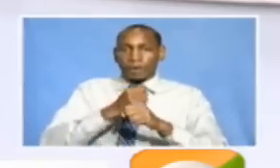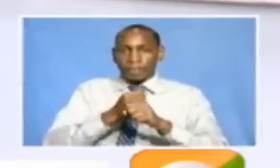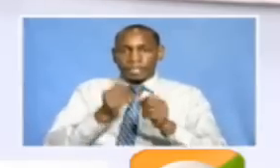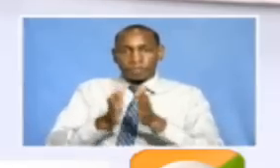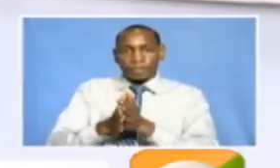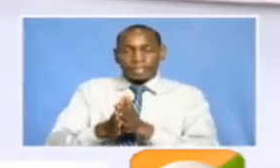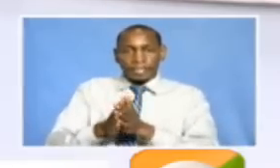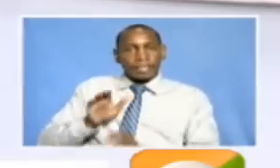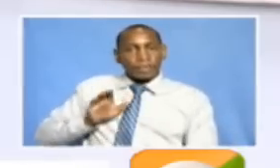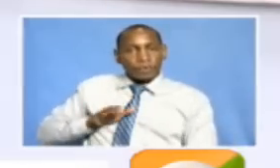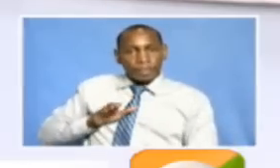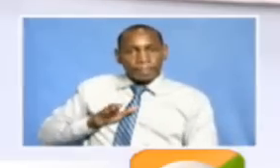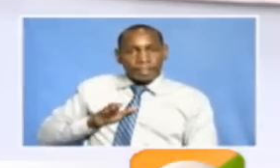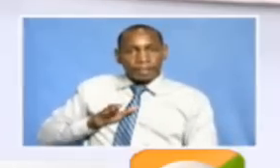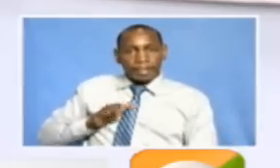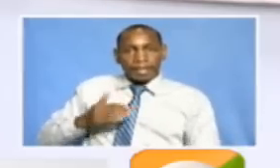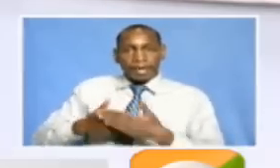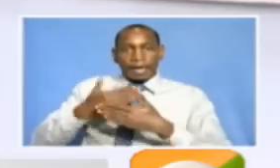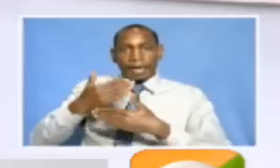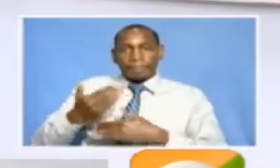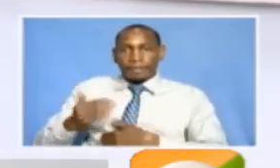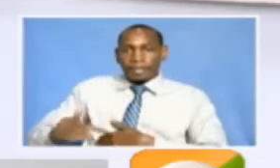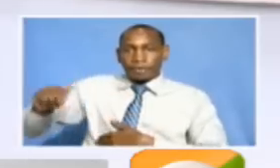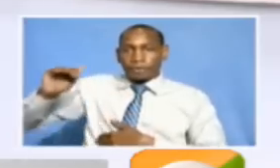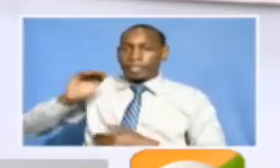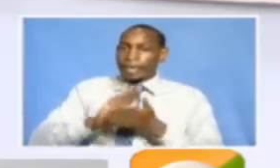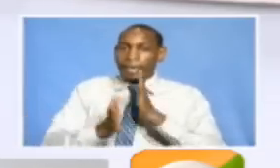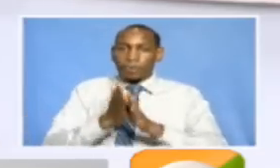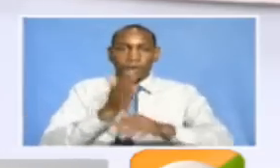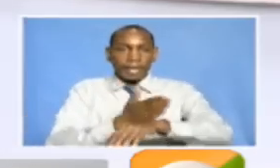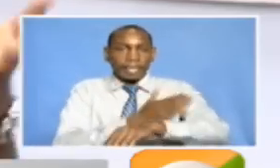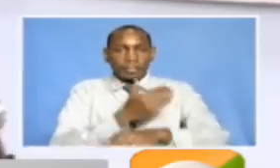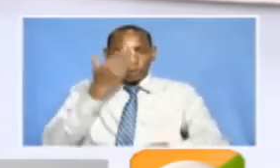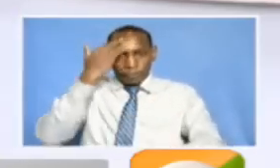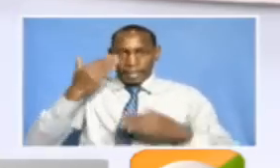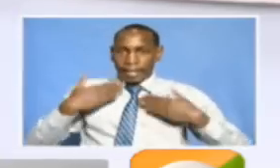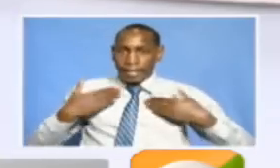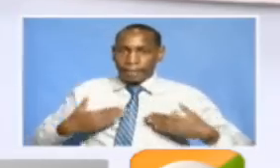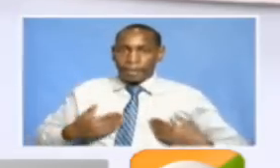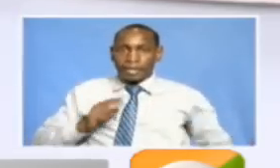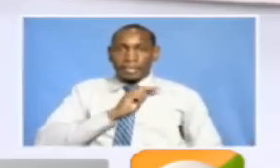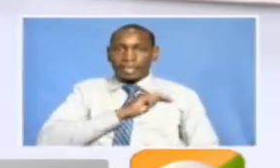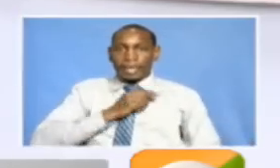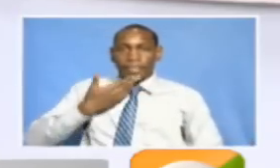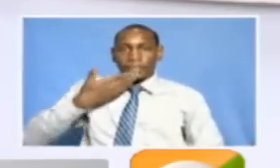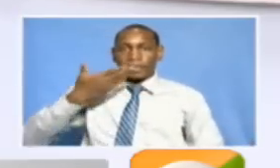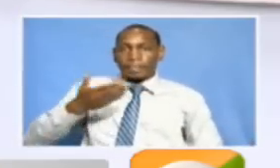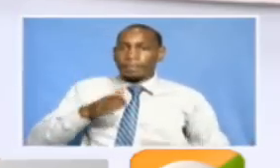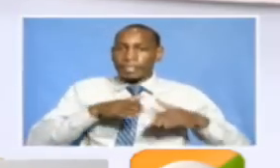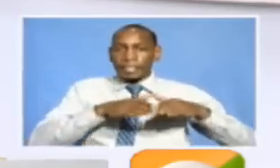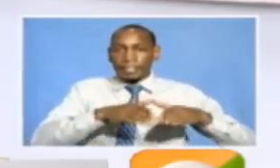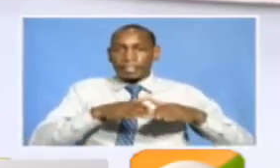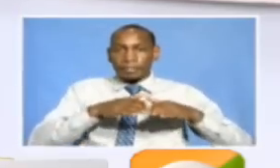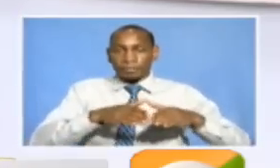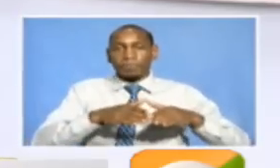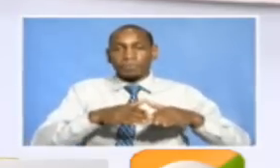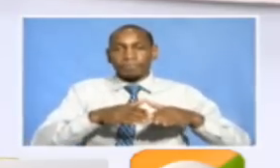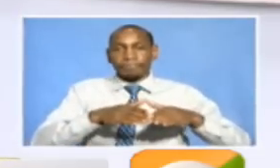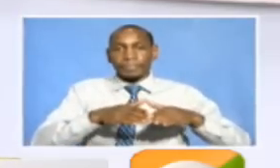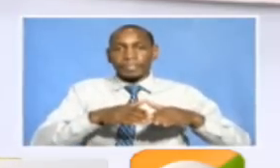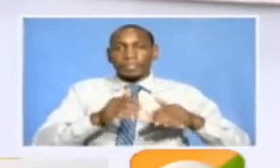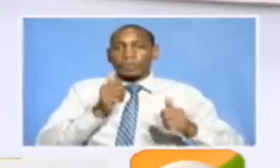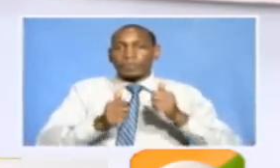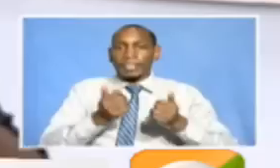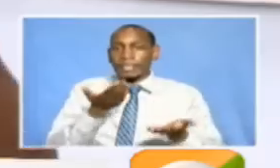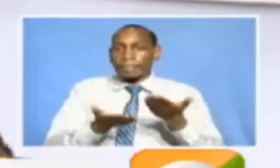adulthood, it's, you know, you may not have injuries because of the body's natural responses to sexual stimulation that